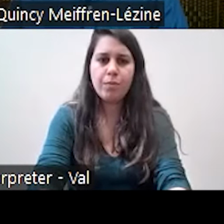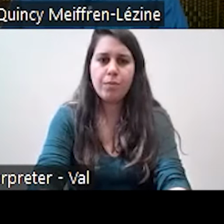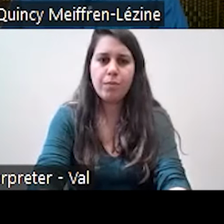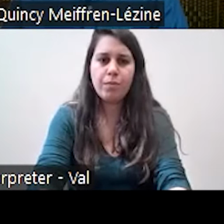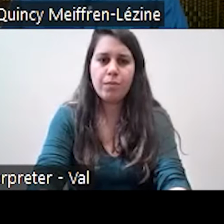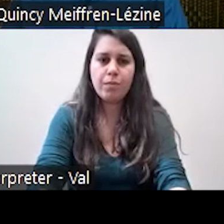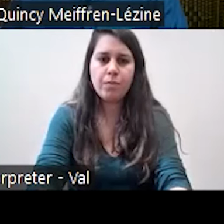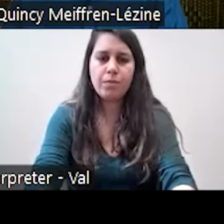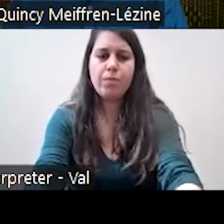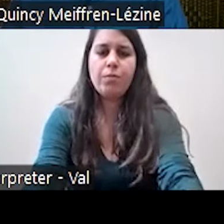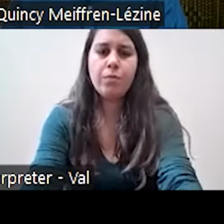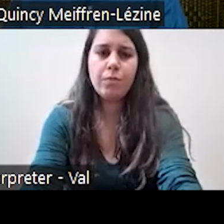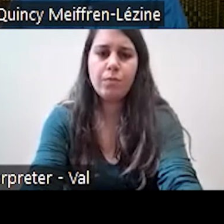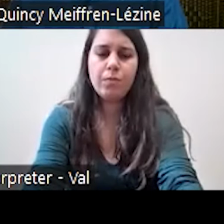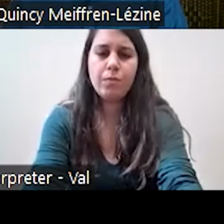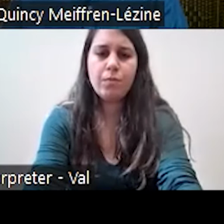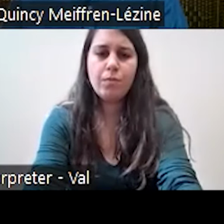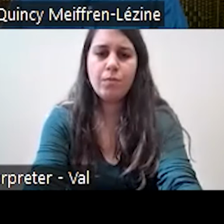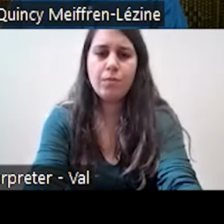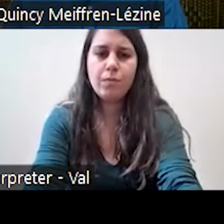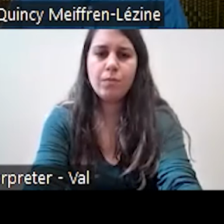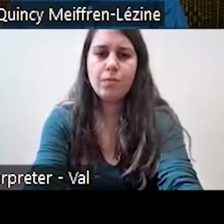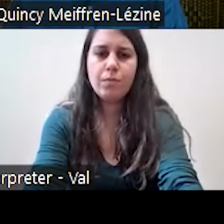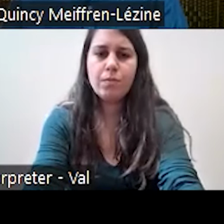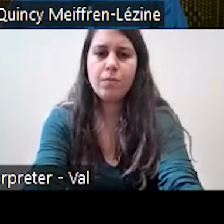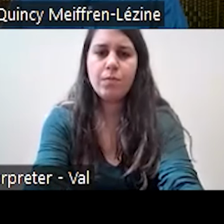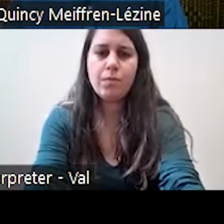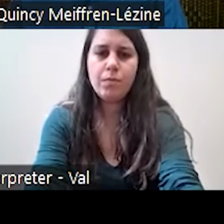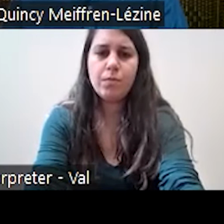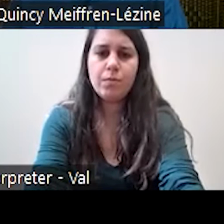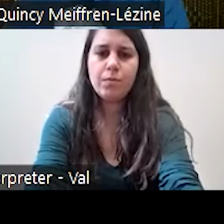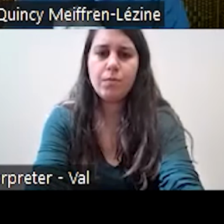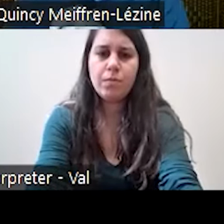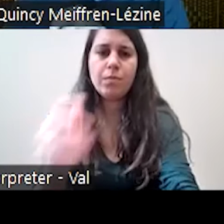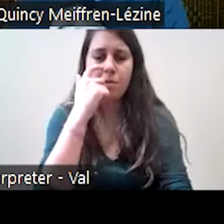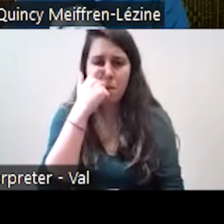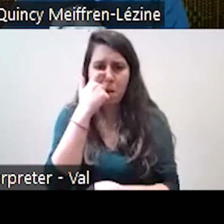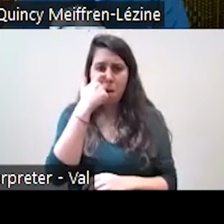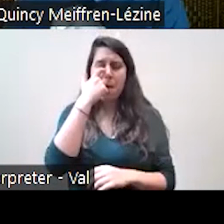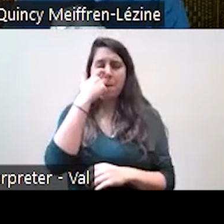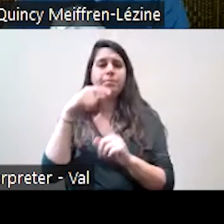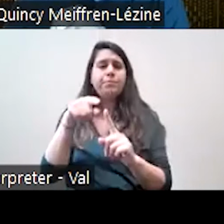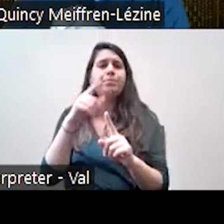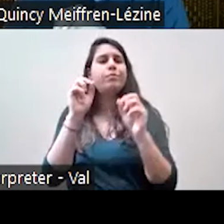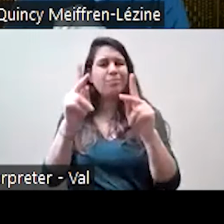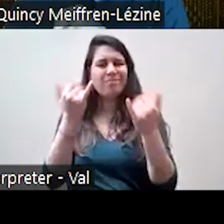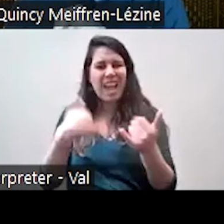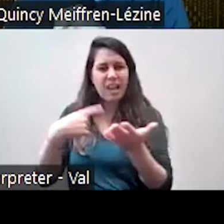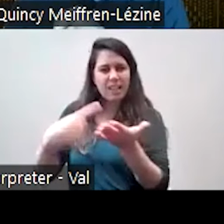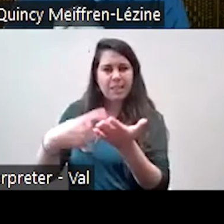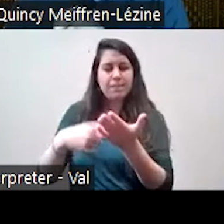So let's focus here on that suicide trajectory where somebody has dropped out of the status quo and have headed down